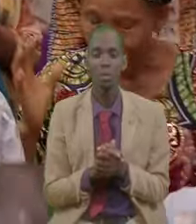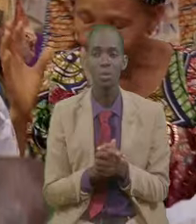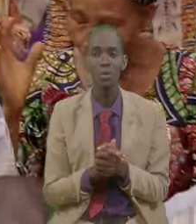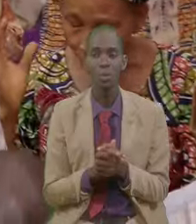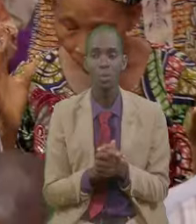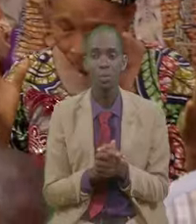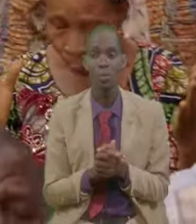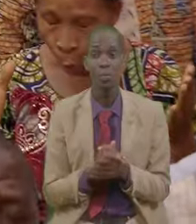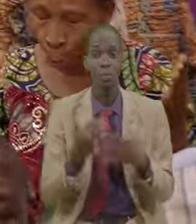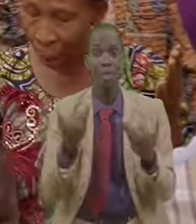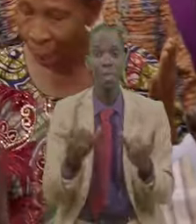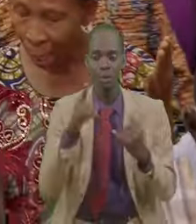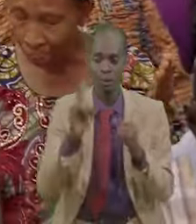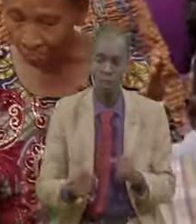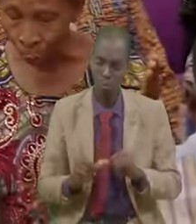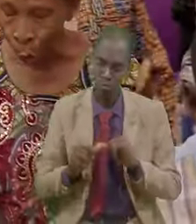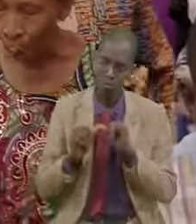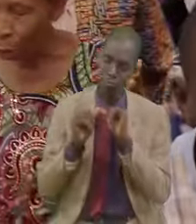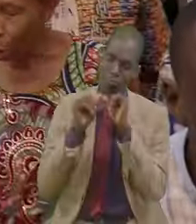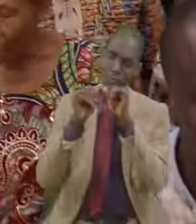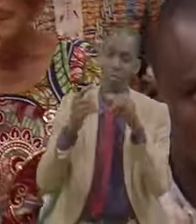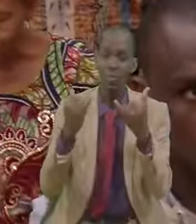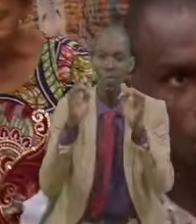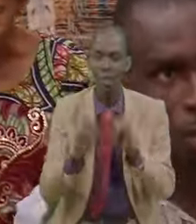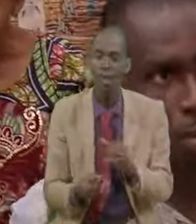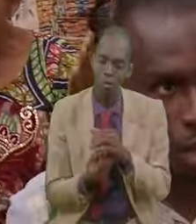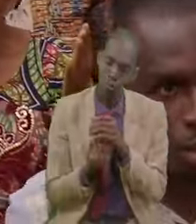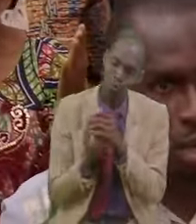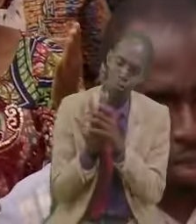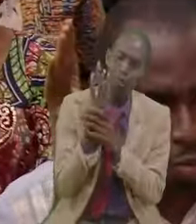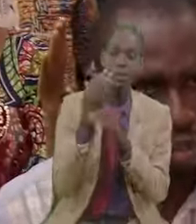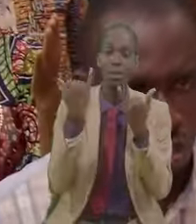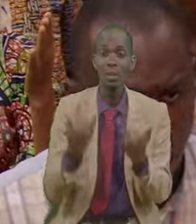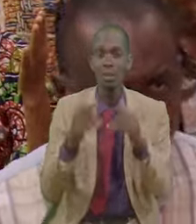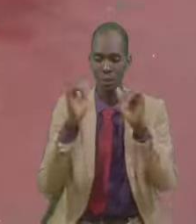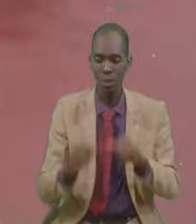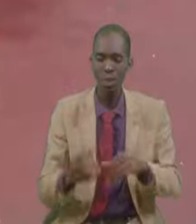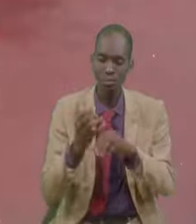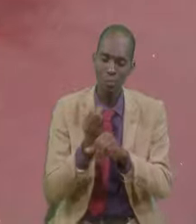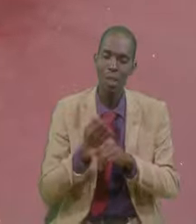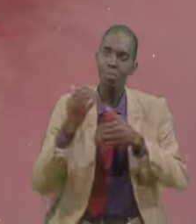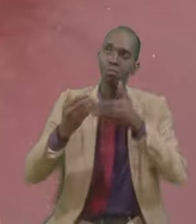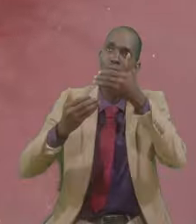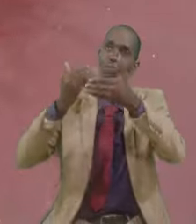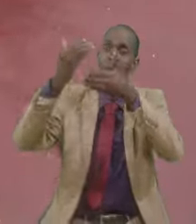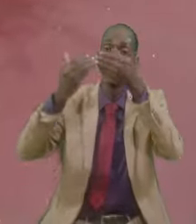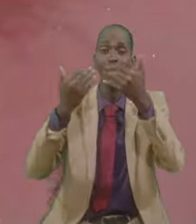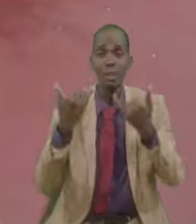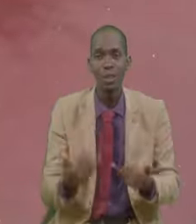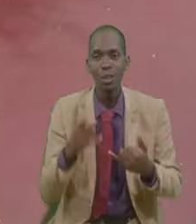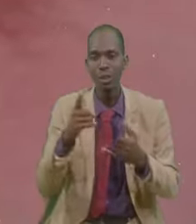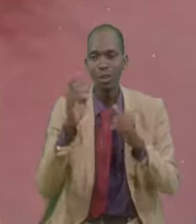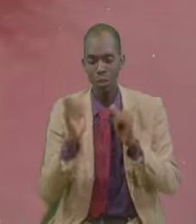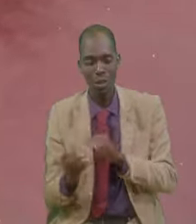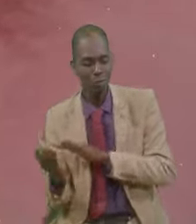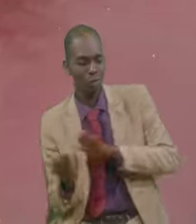Now you can move on. And now you can make progress. And now you can leave all those paths of darkness